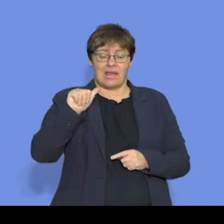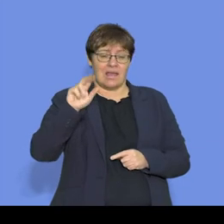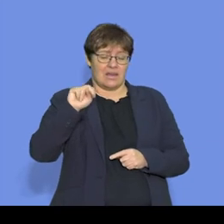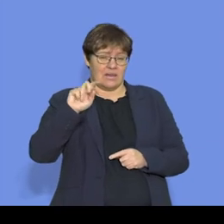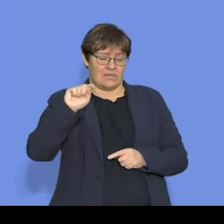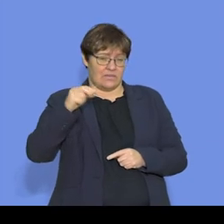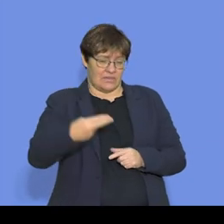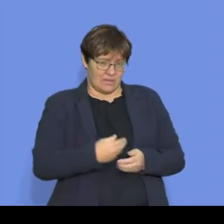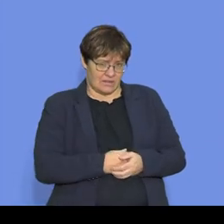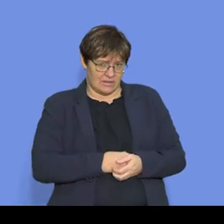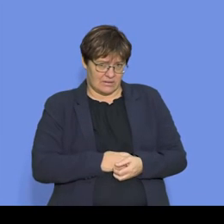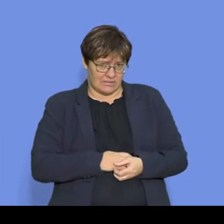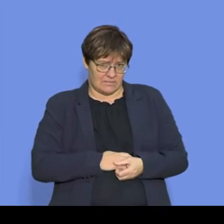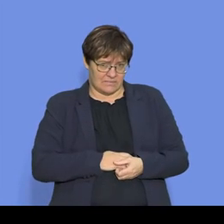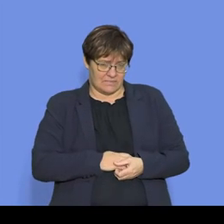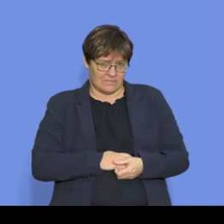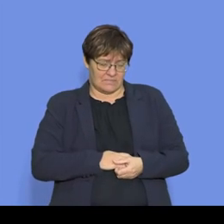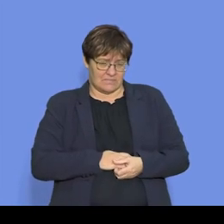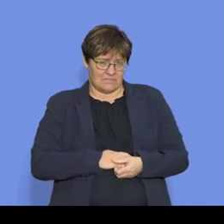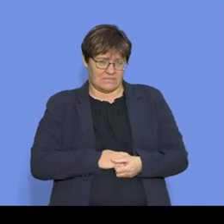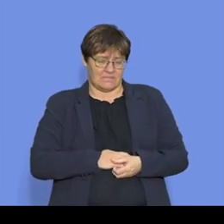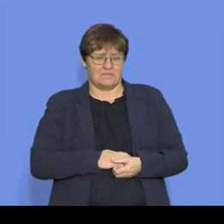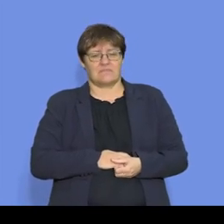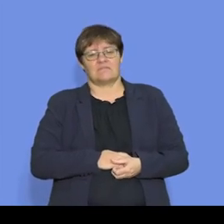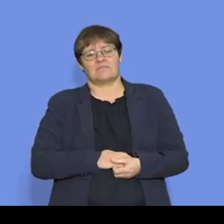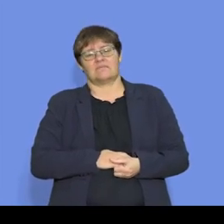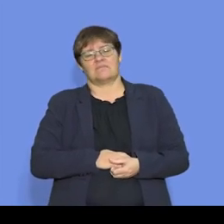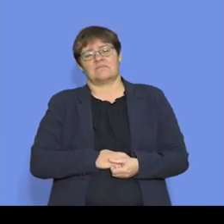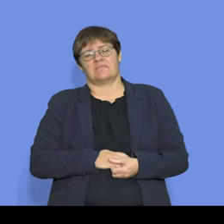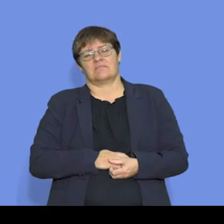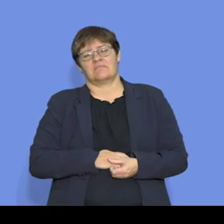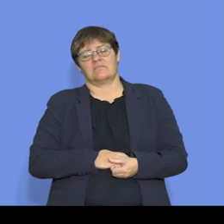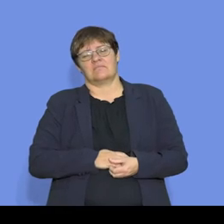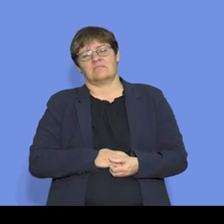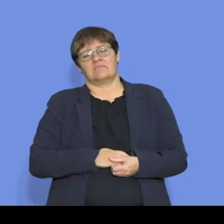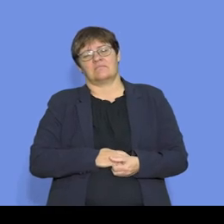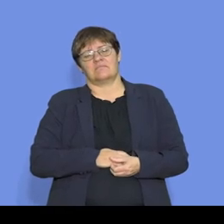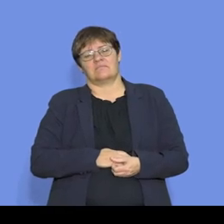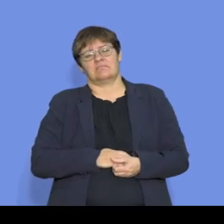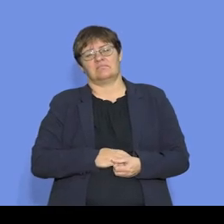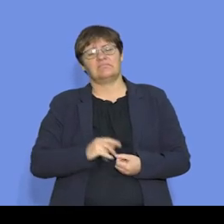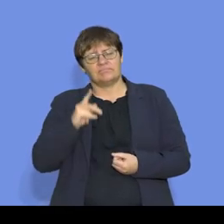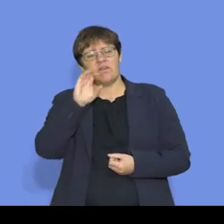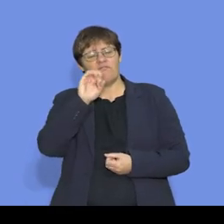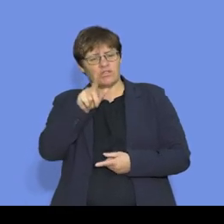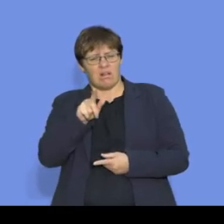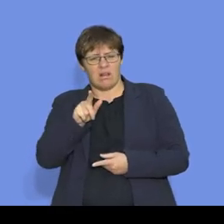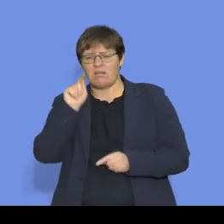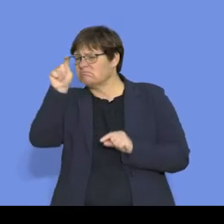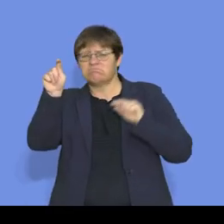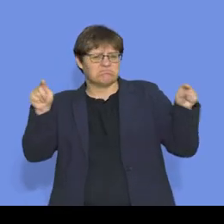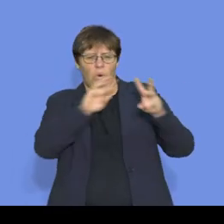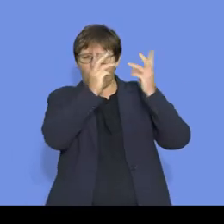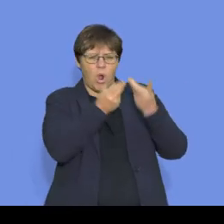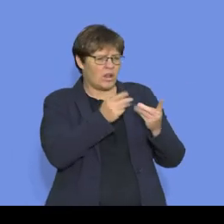one example called a coelacanth. Now, these are the fossils of coelacanths that have been